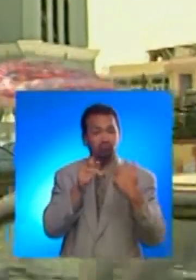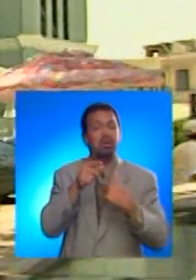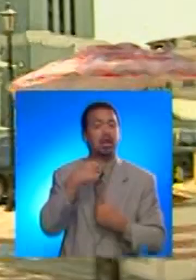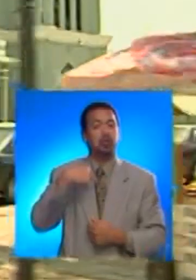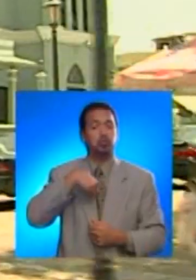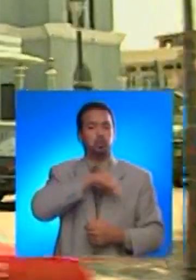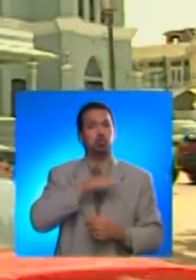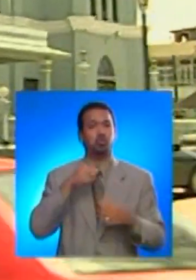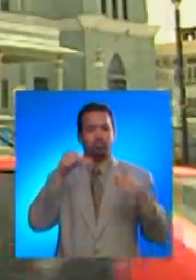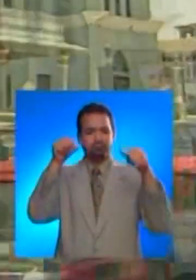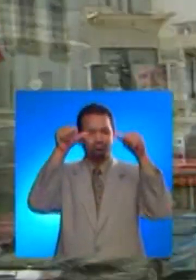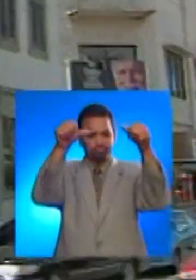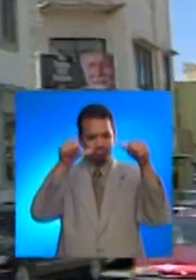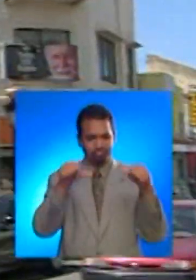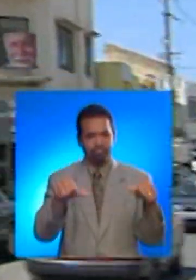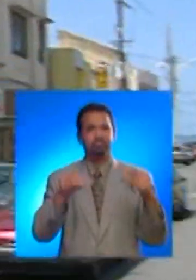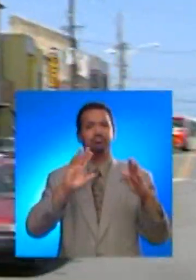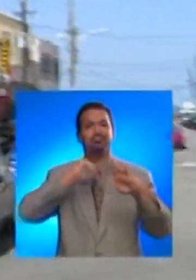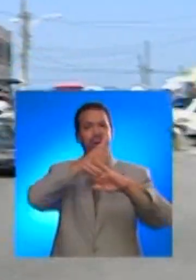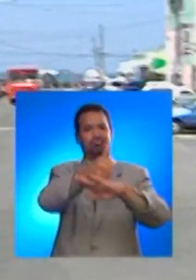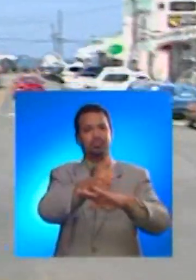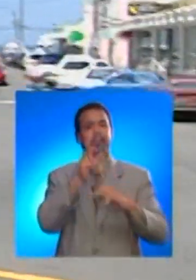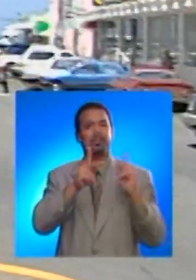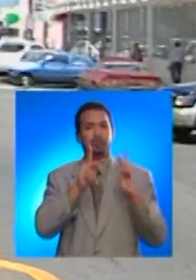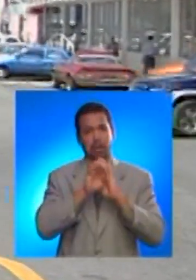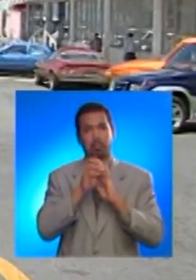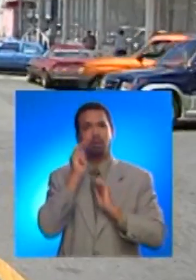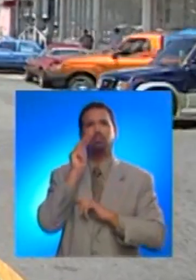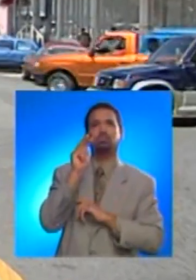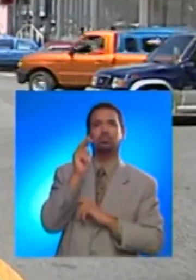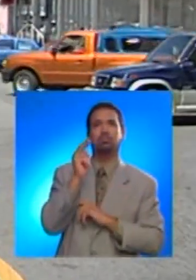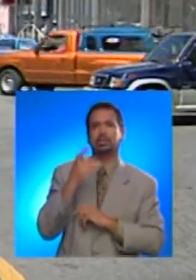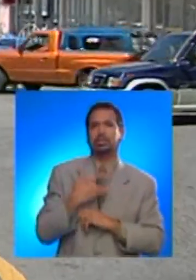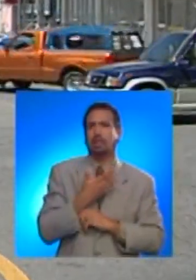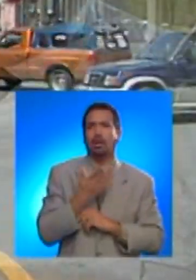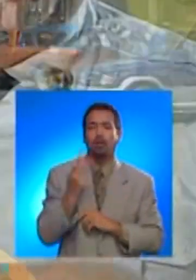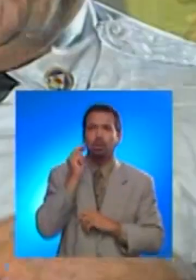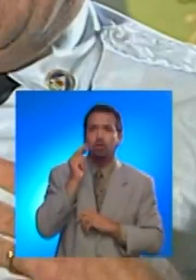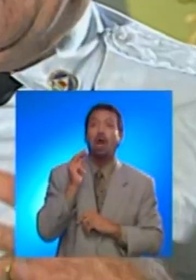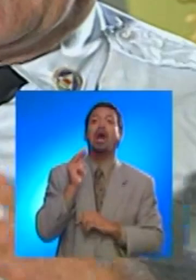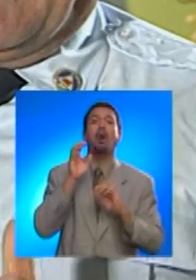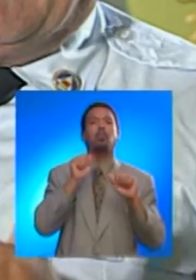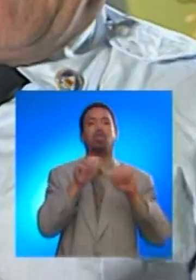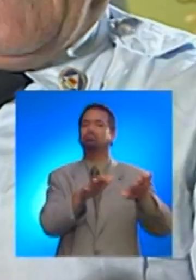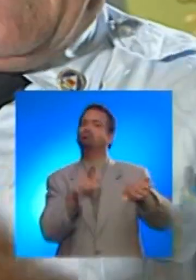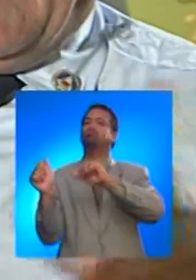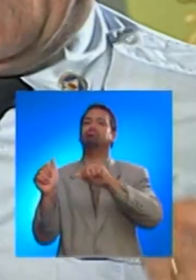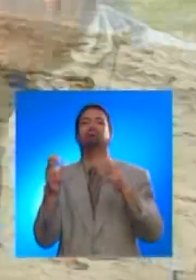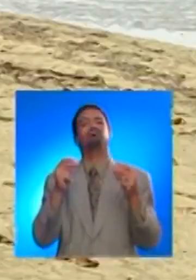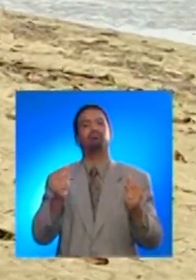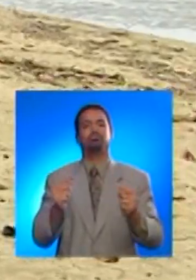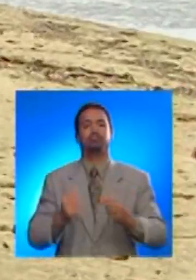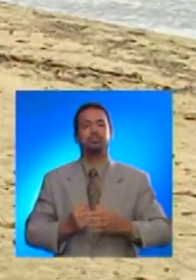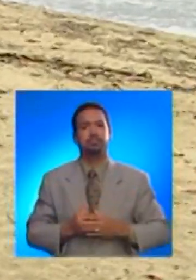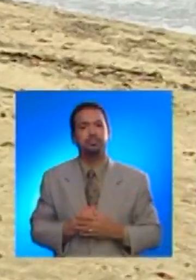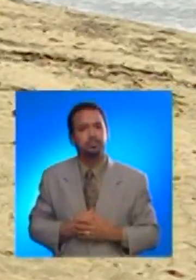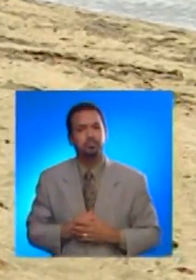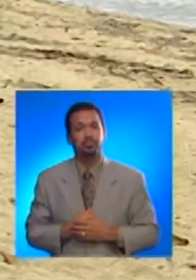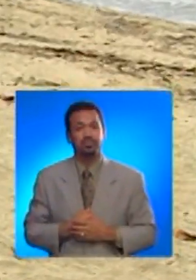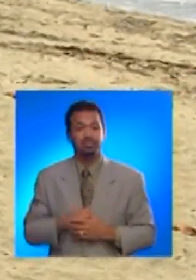most populated and traveled areas, advising people to move away from the shore as soon as they feel a strong